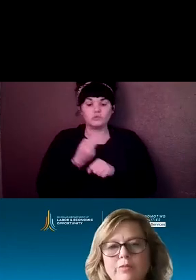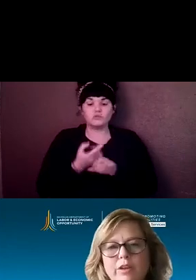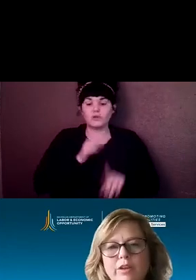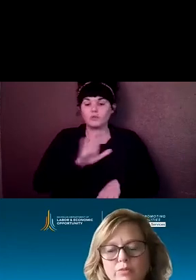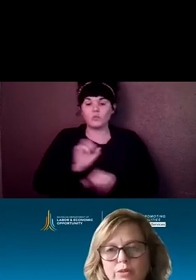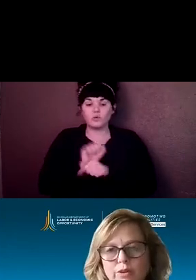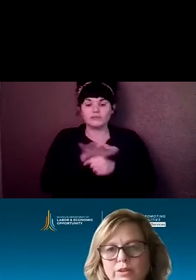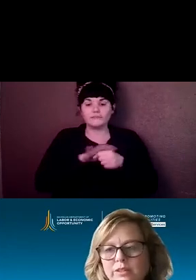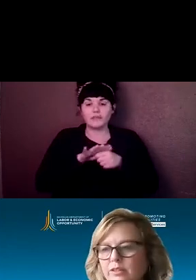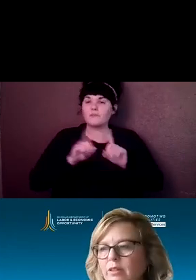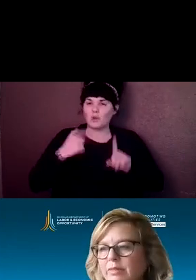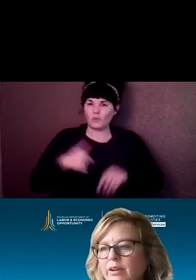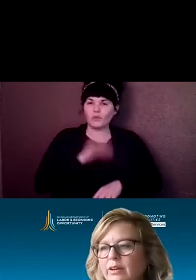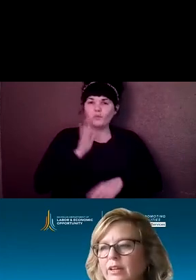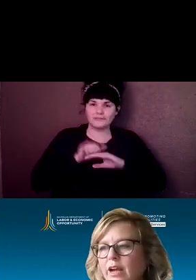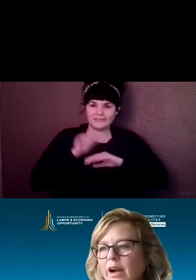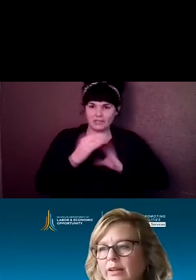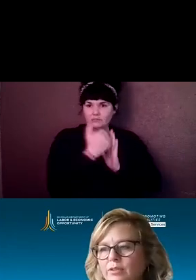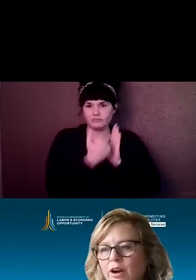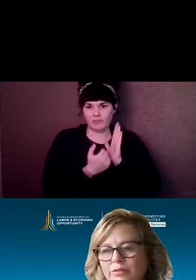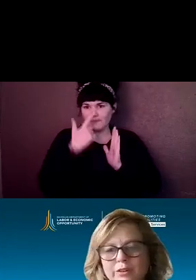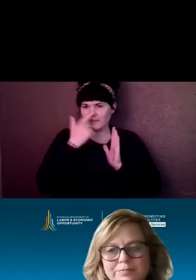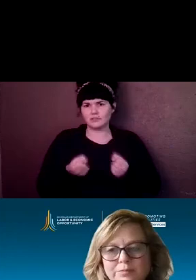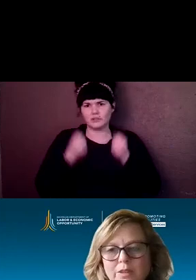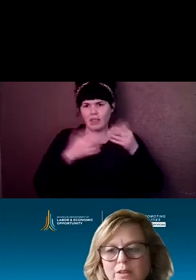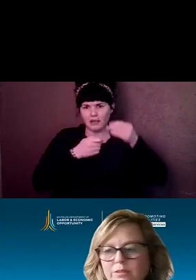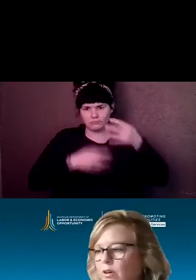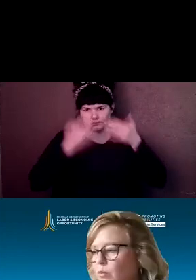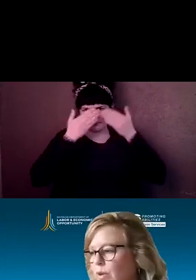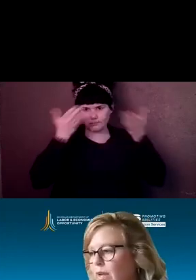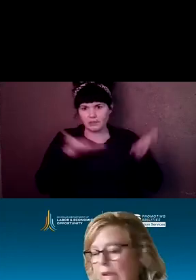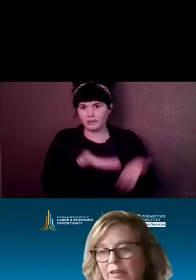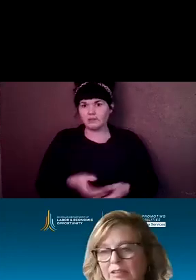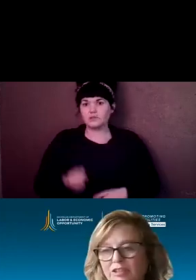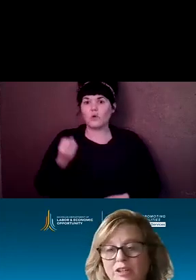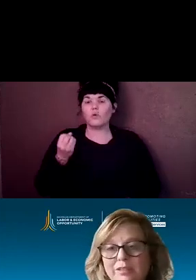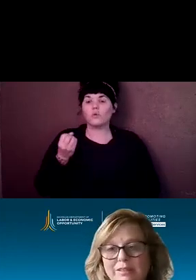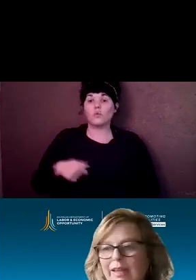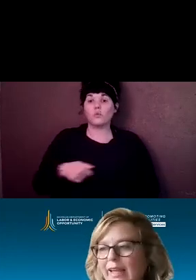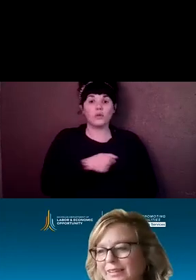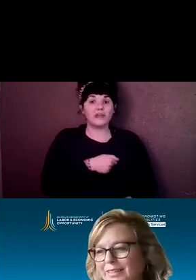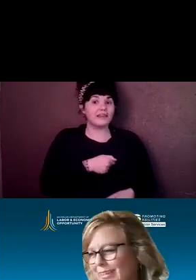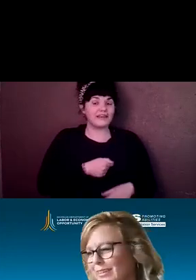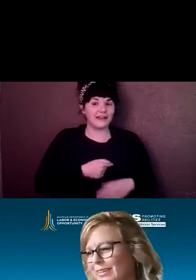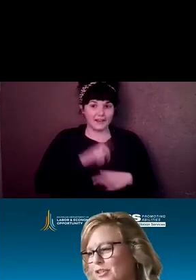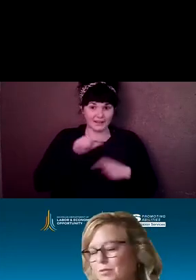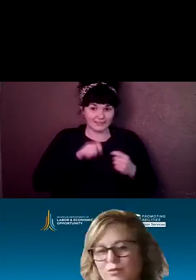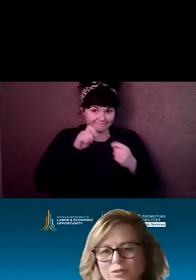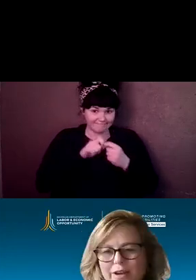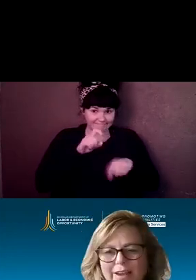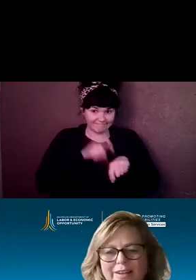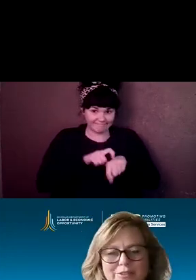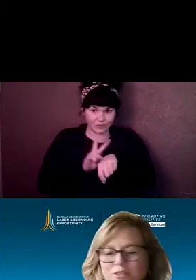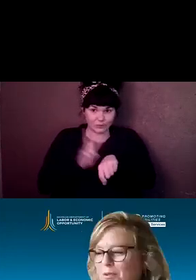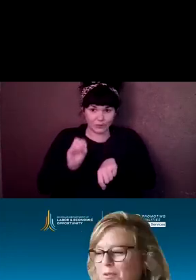share those with you because there's a lot there to offer. So we are just at 2:02